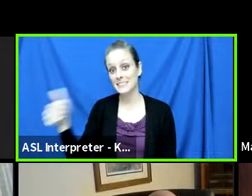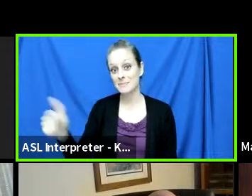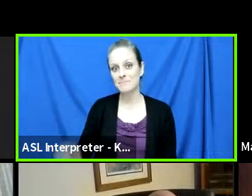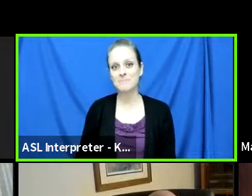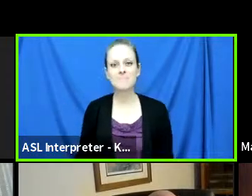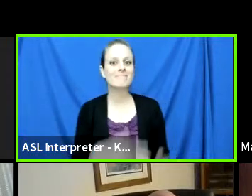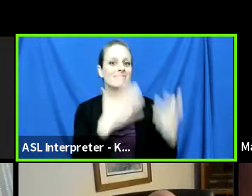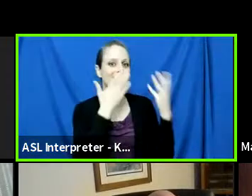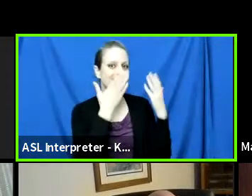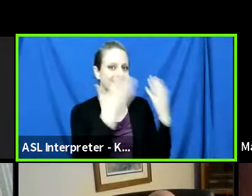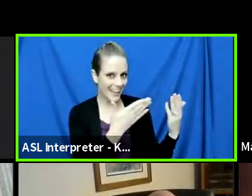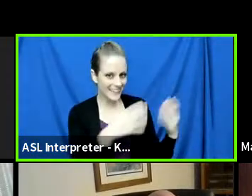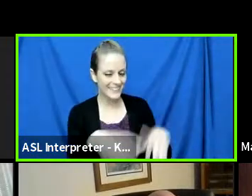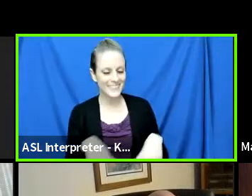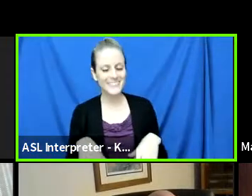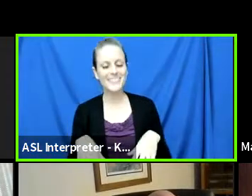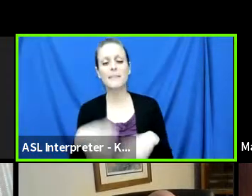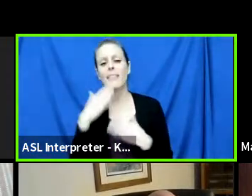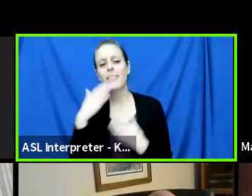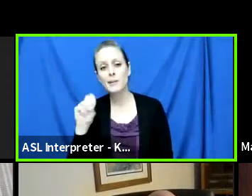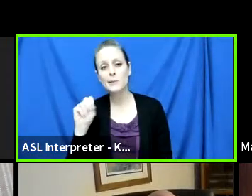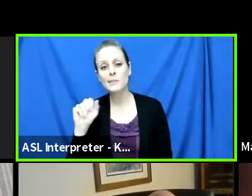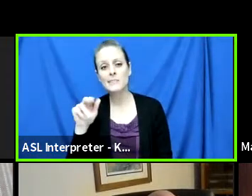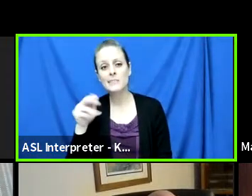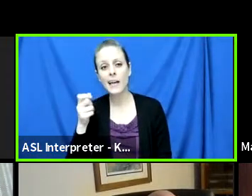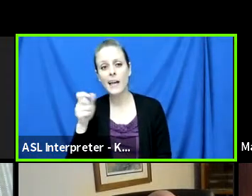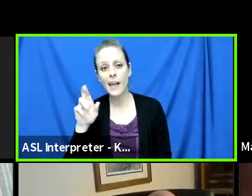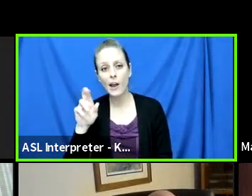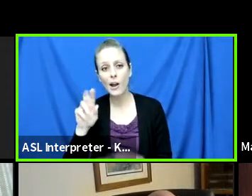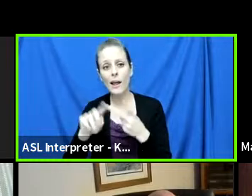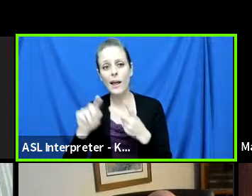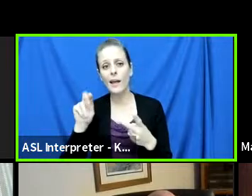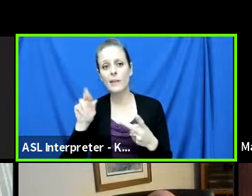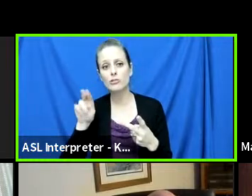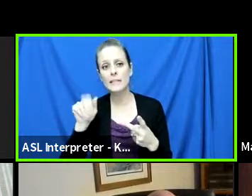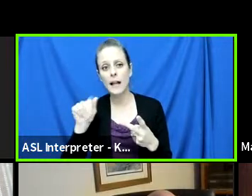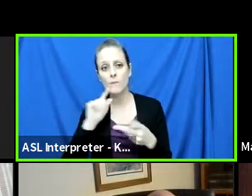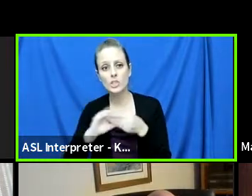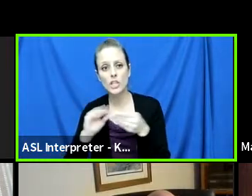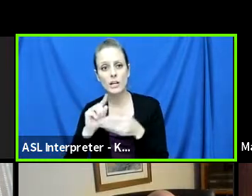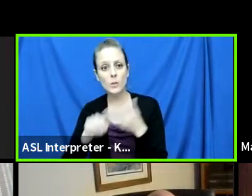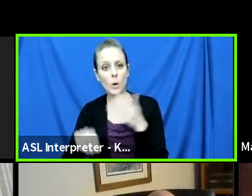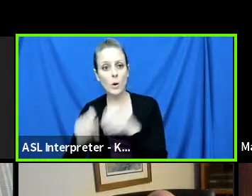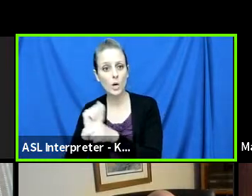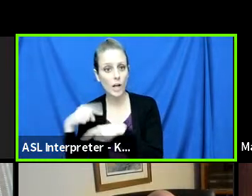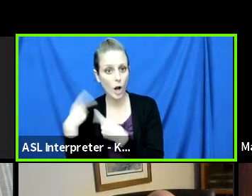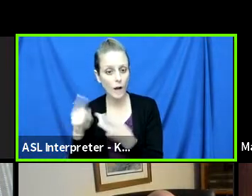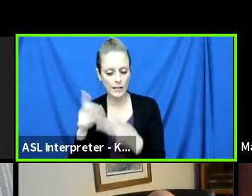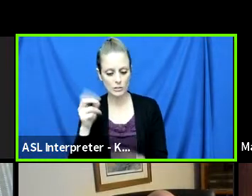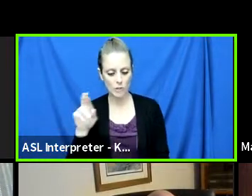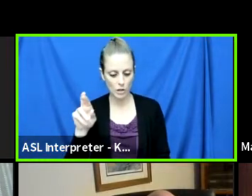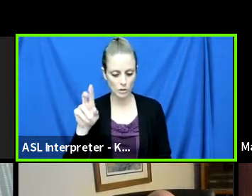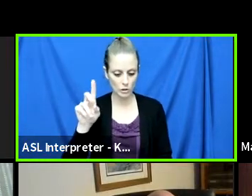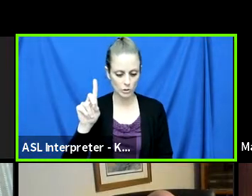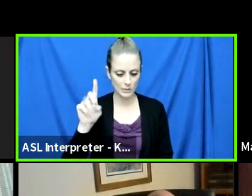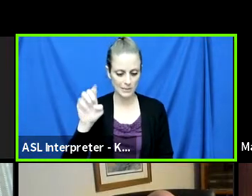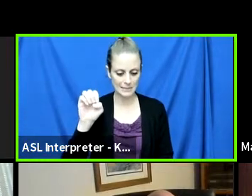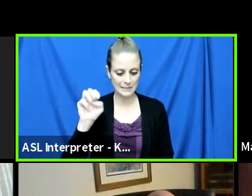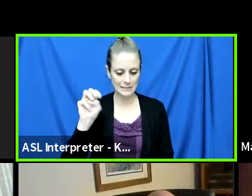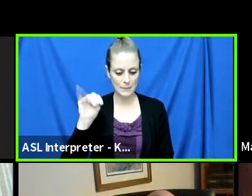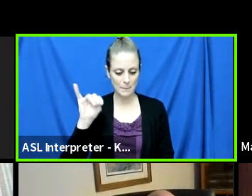Sahir and Trina, for sharing what you're working on, as well as Dr. Misha Burns. We're